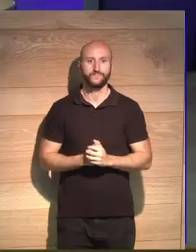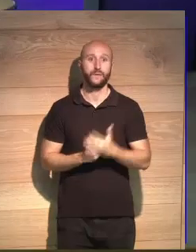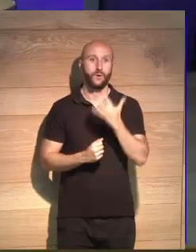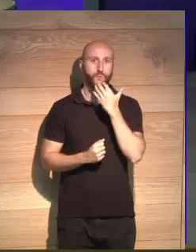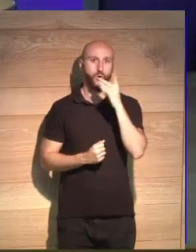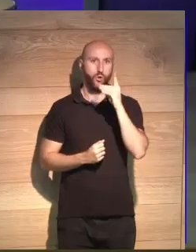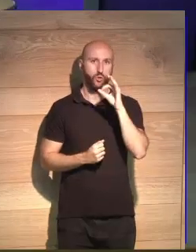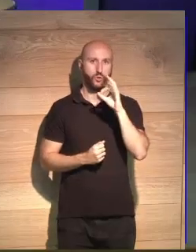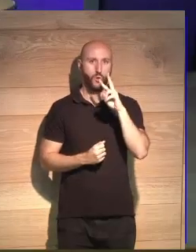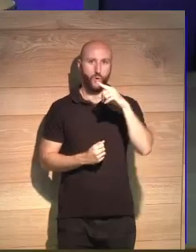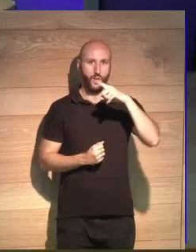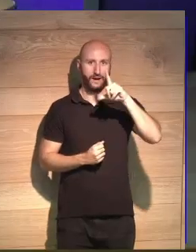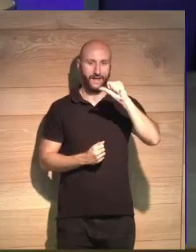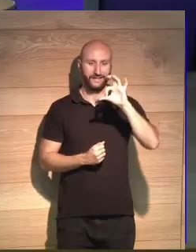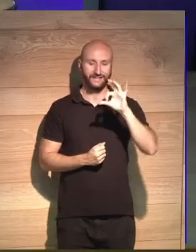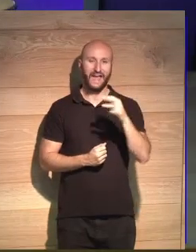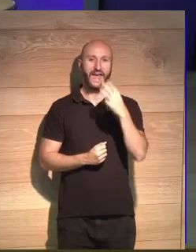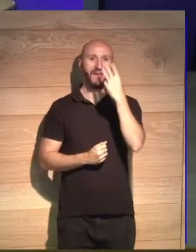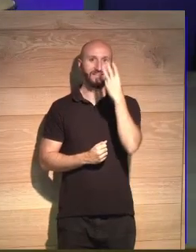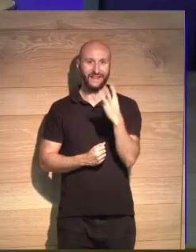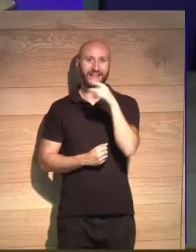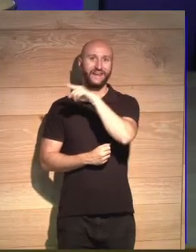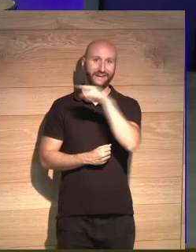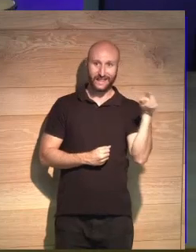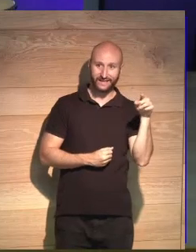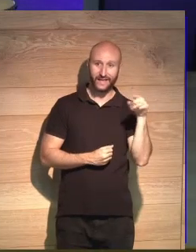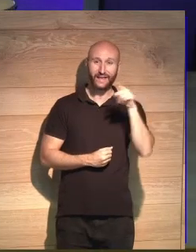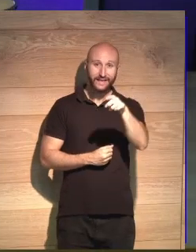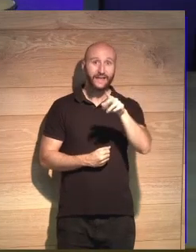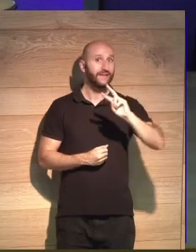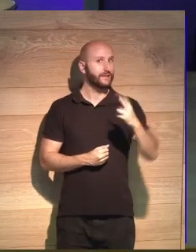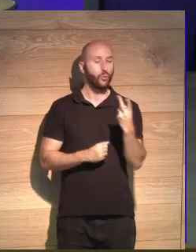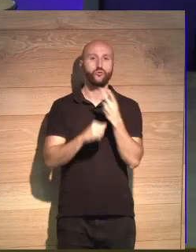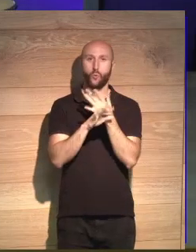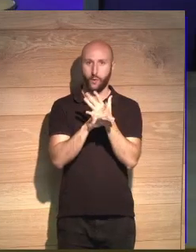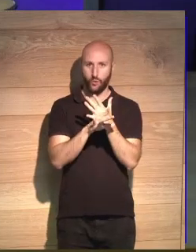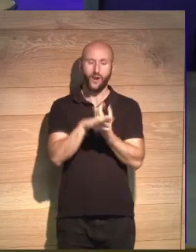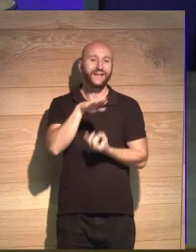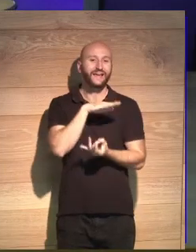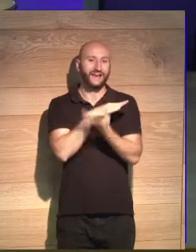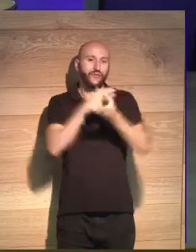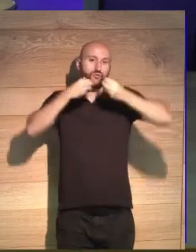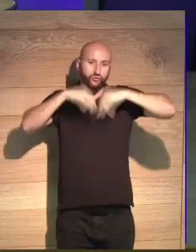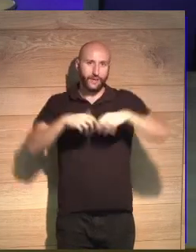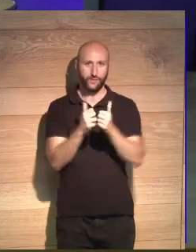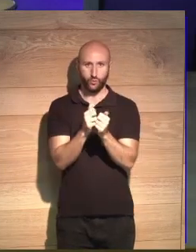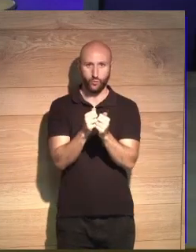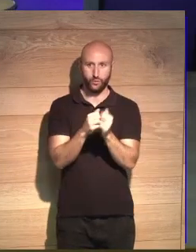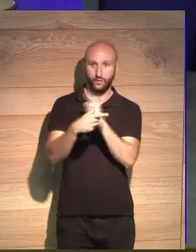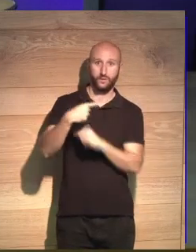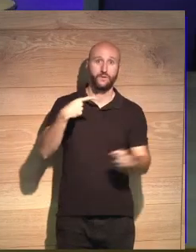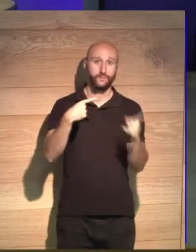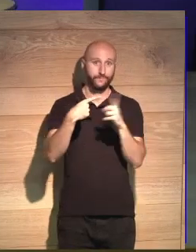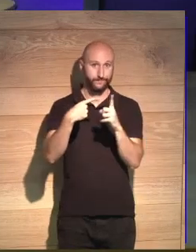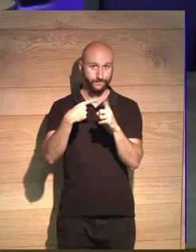was born in the university. We have Douglas, who created the Tic-Tac-Talk in university in